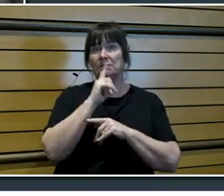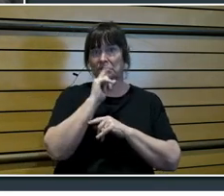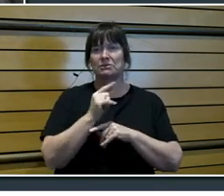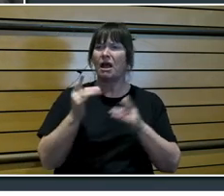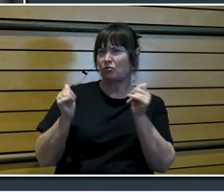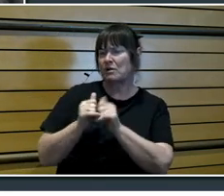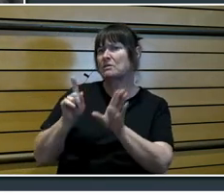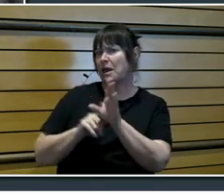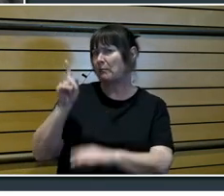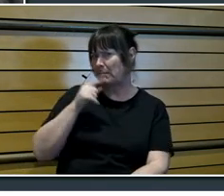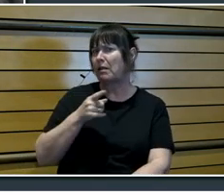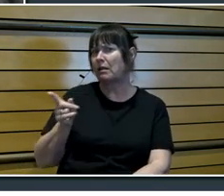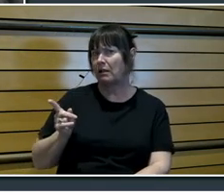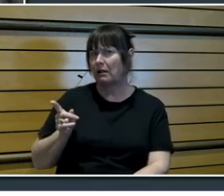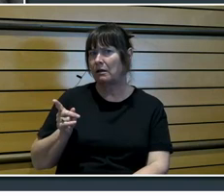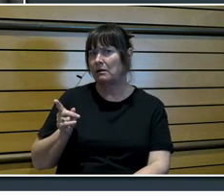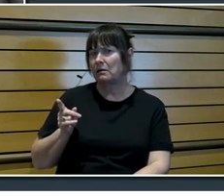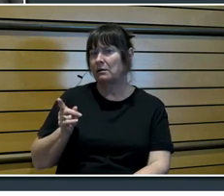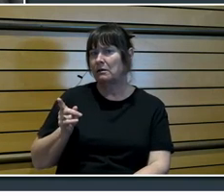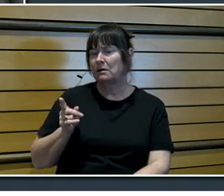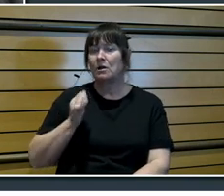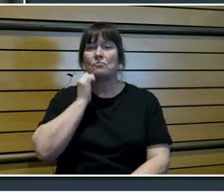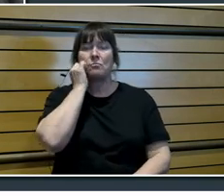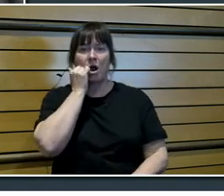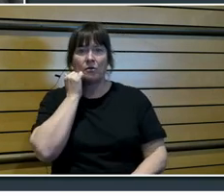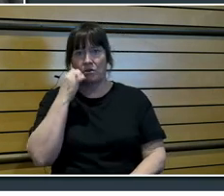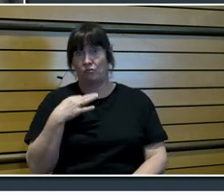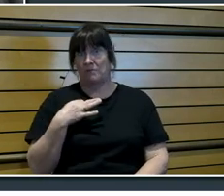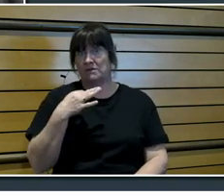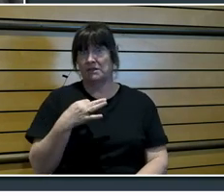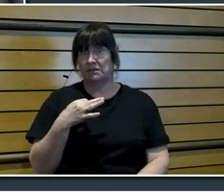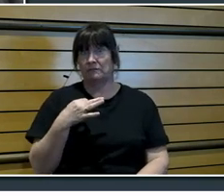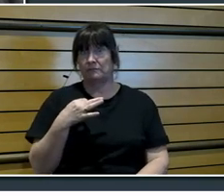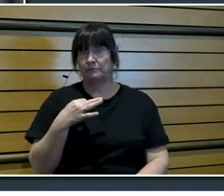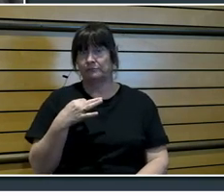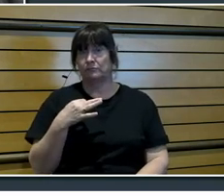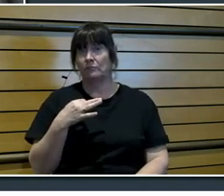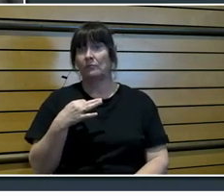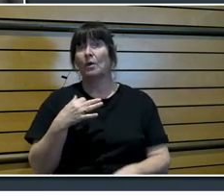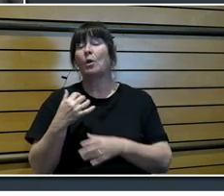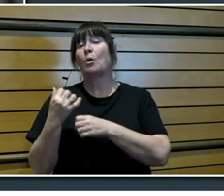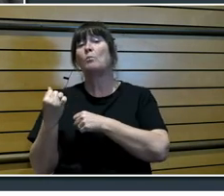have just spoken, that Māori representatives bring